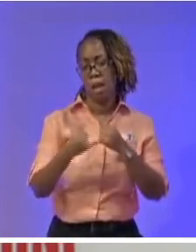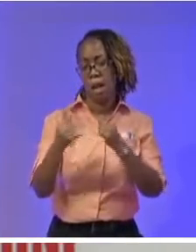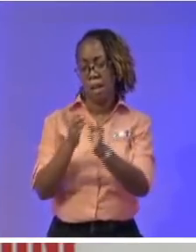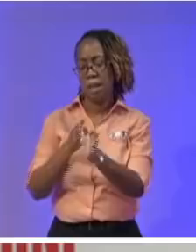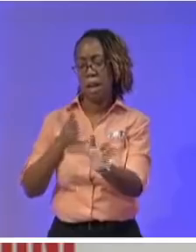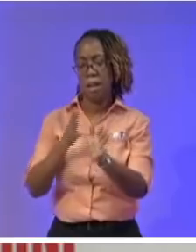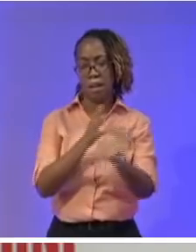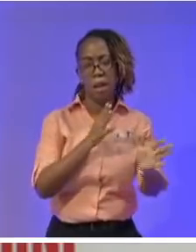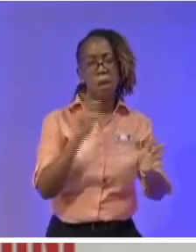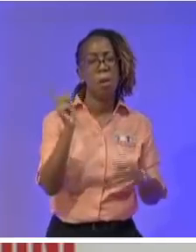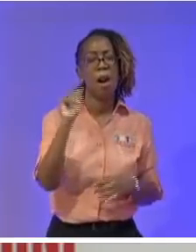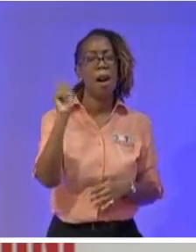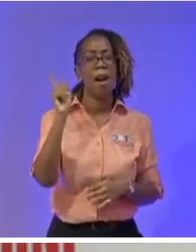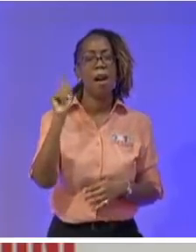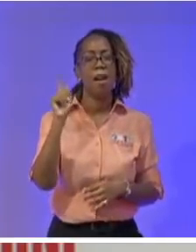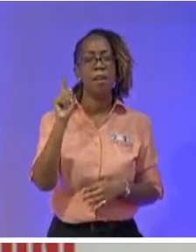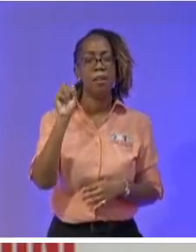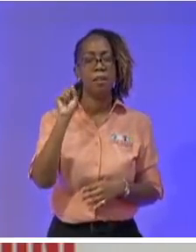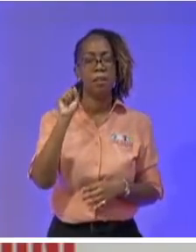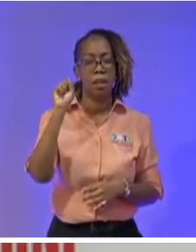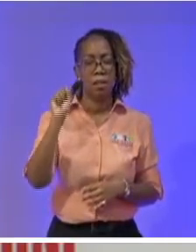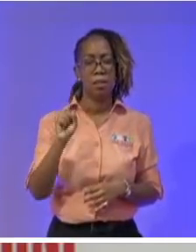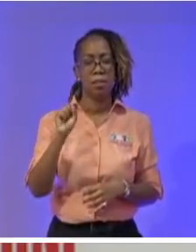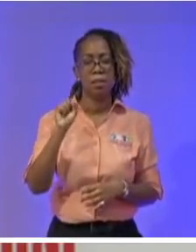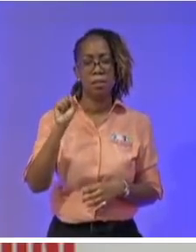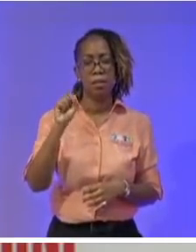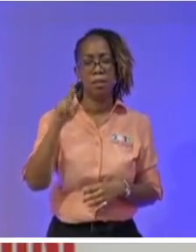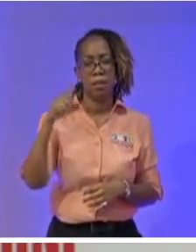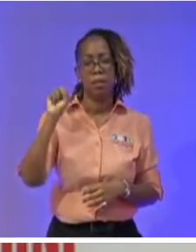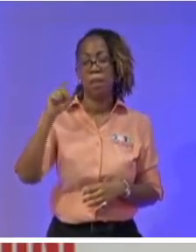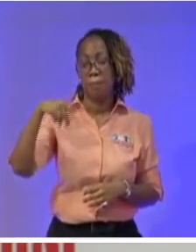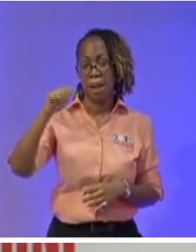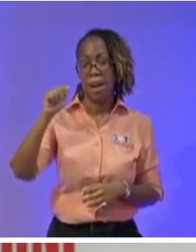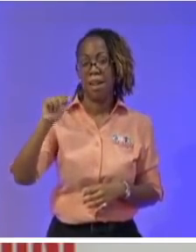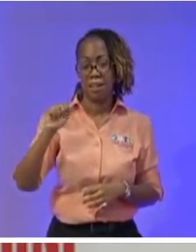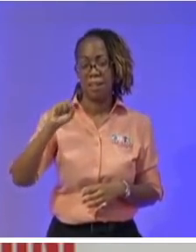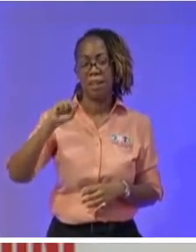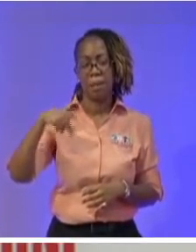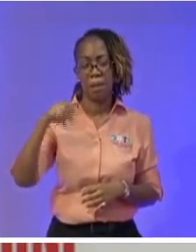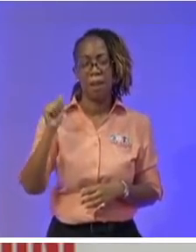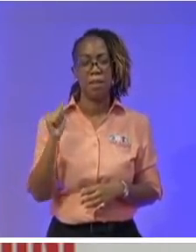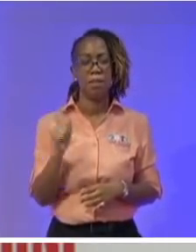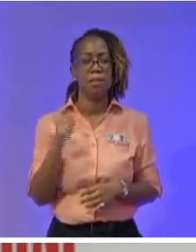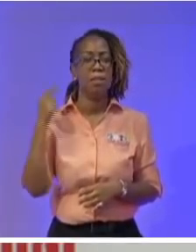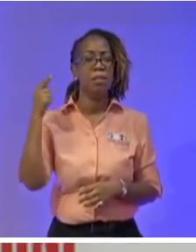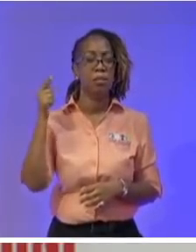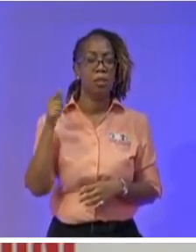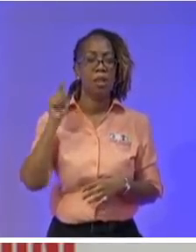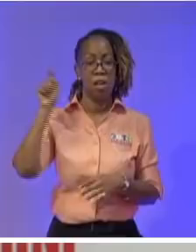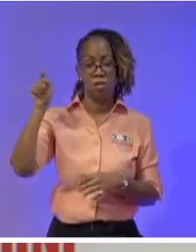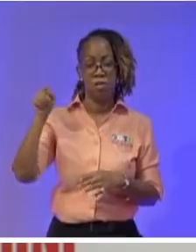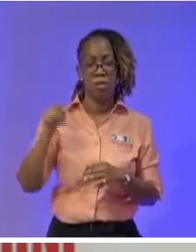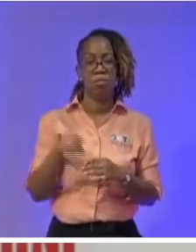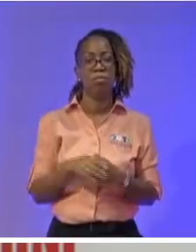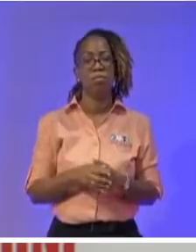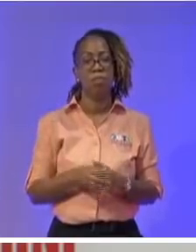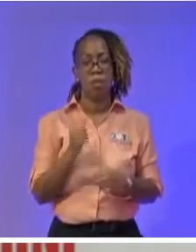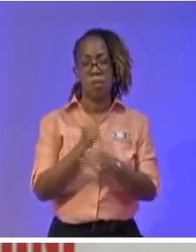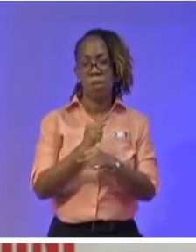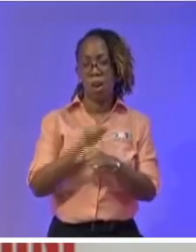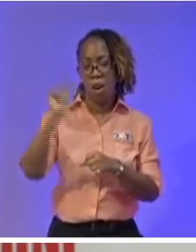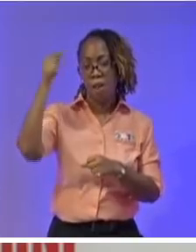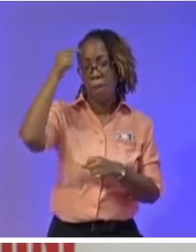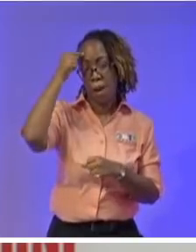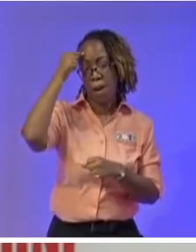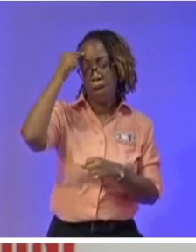especially for public officers again. So any public officer who wants to be vaccinated from